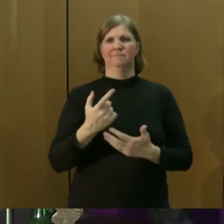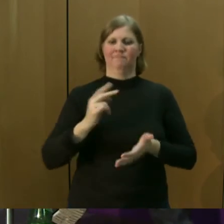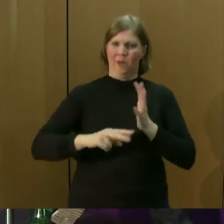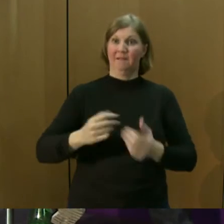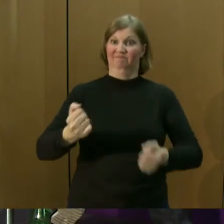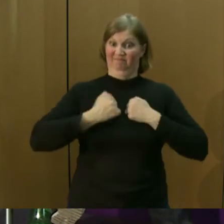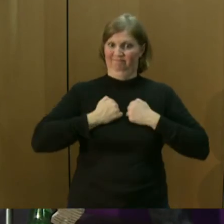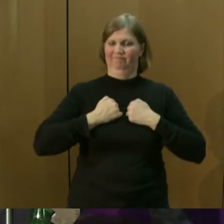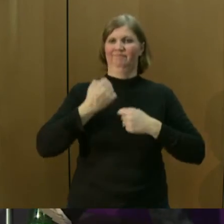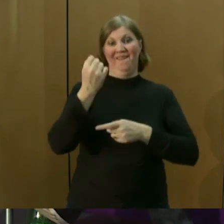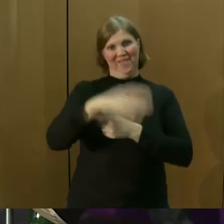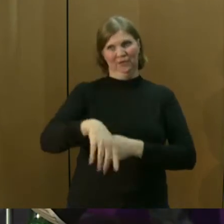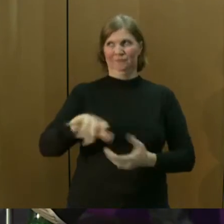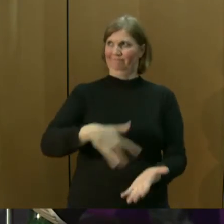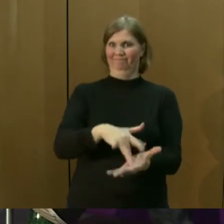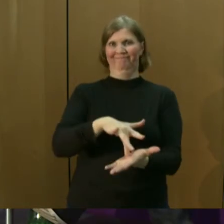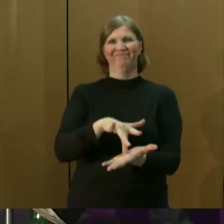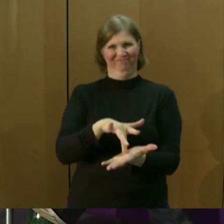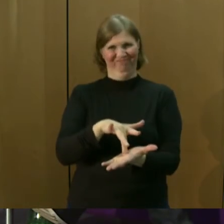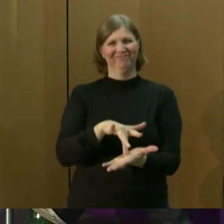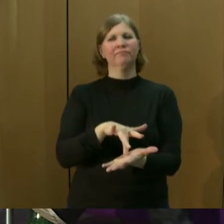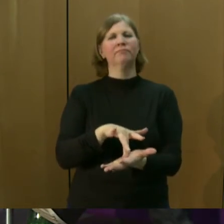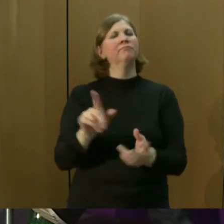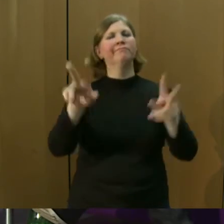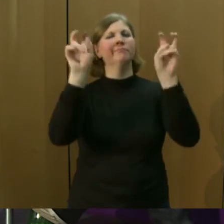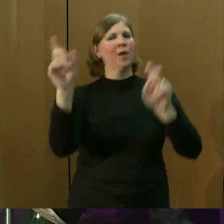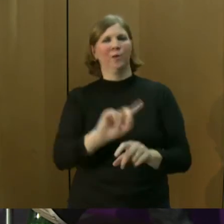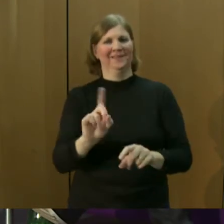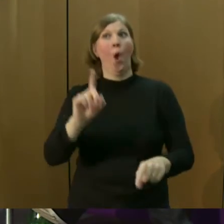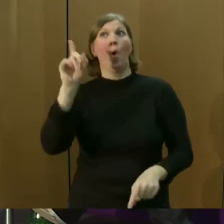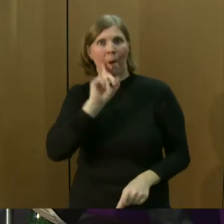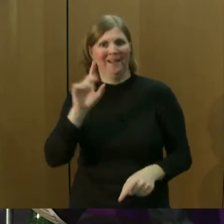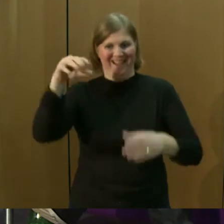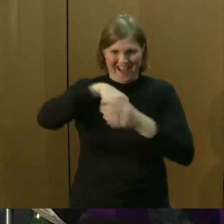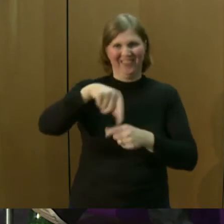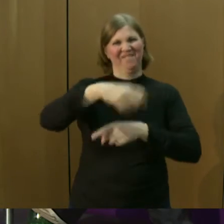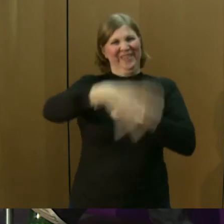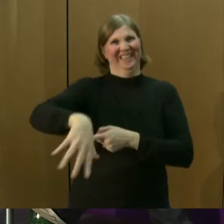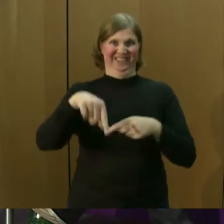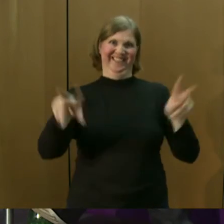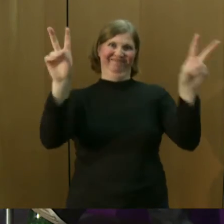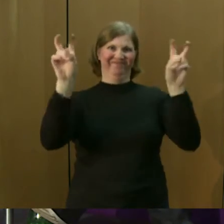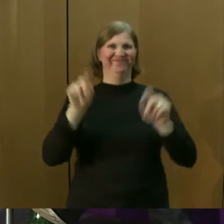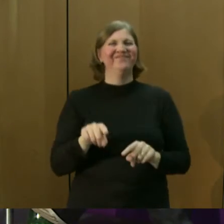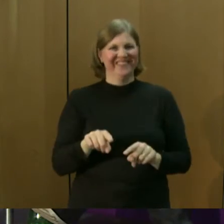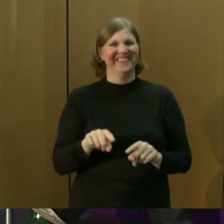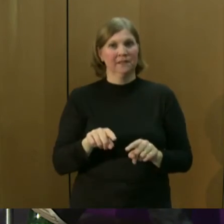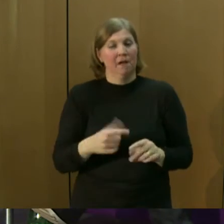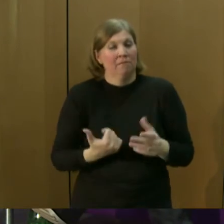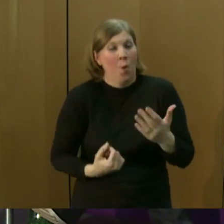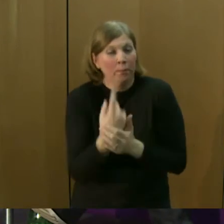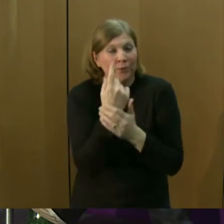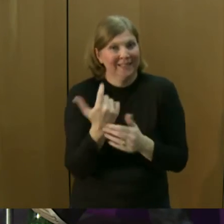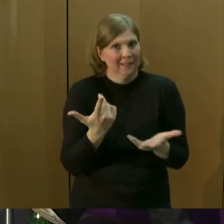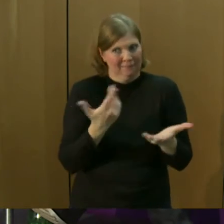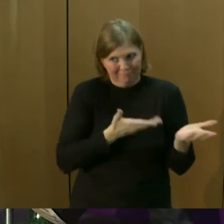was looking at what opportunities are available at the Fringe. And actually the kind of general feeling amongst the panellists